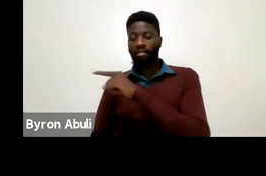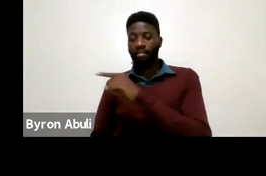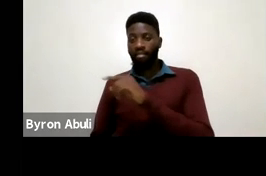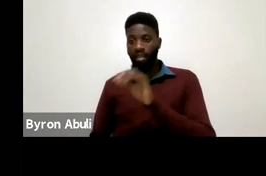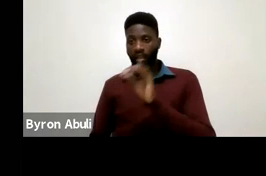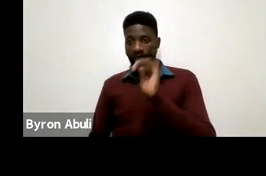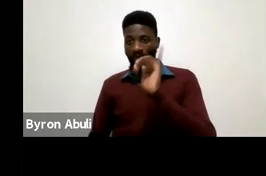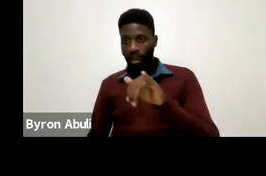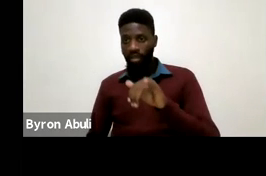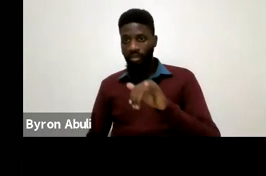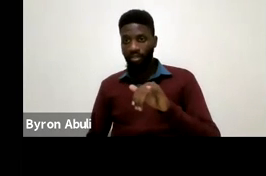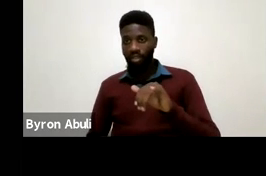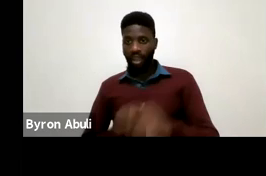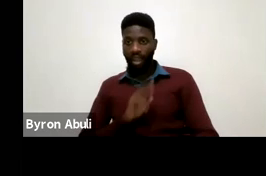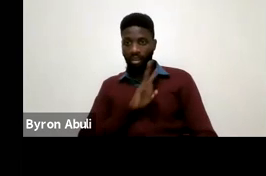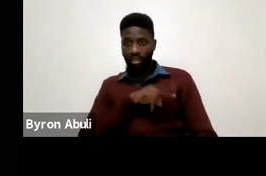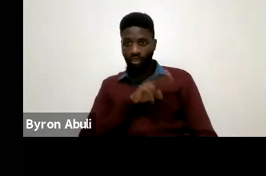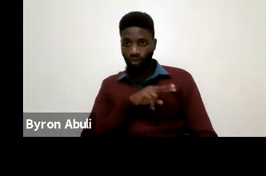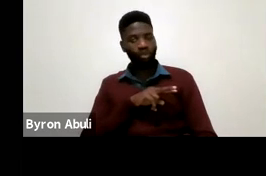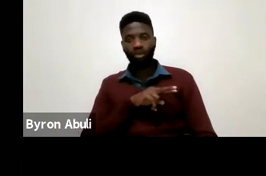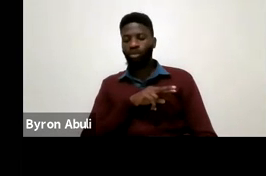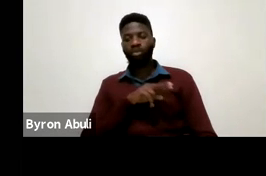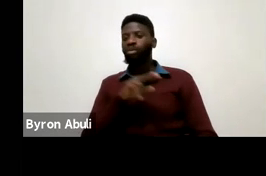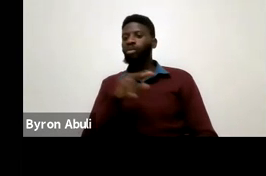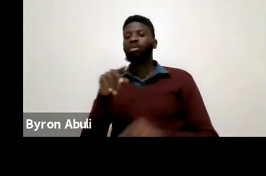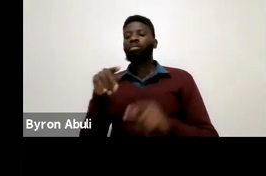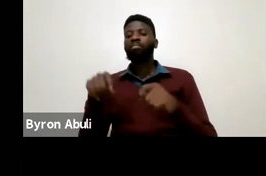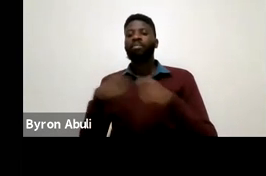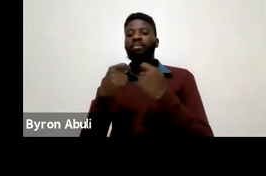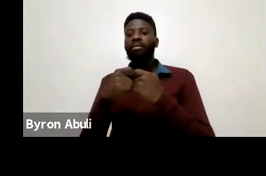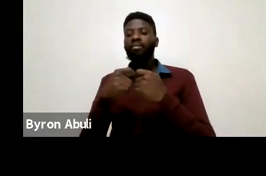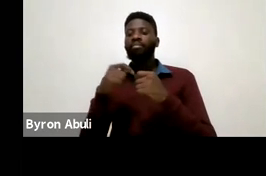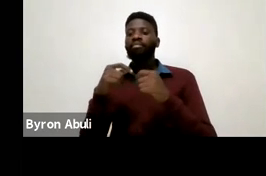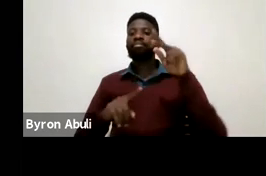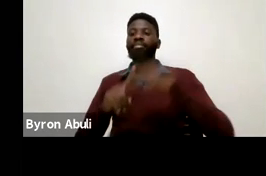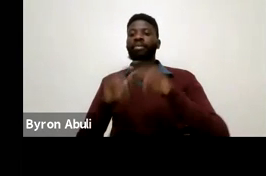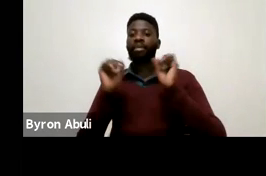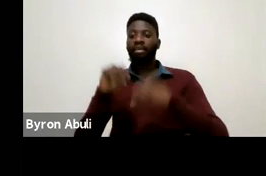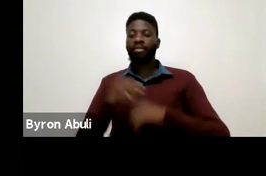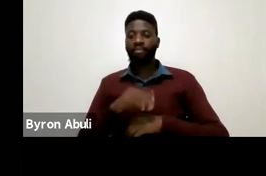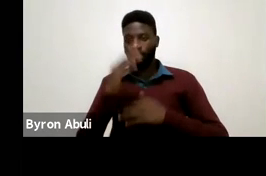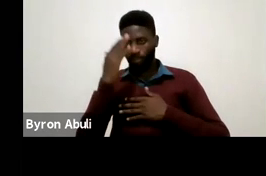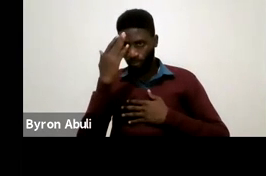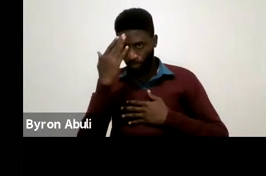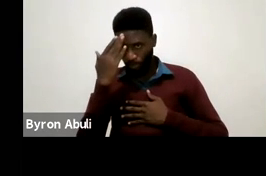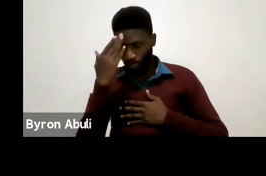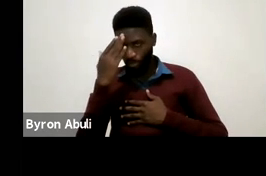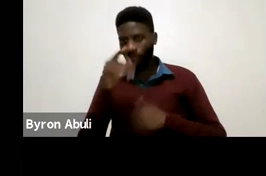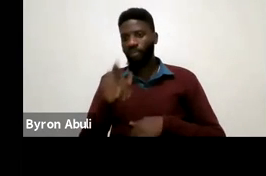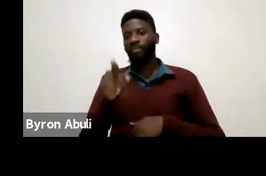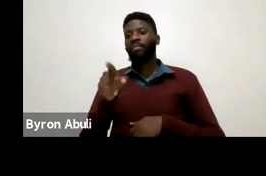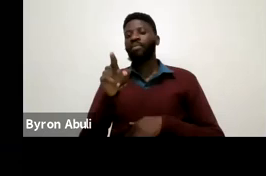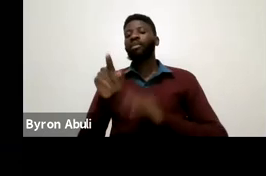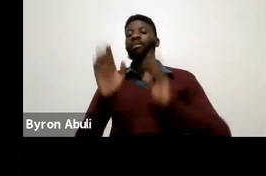disastrous sometimes. So humility is a key factor here. If you are humble and you know how